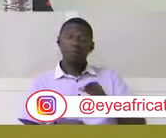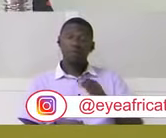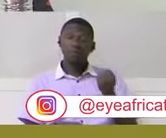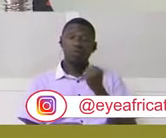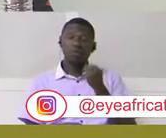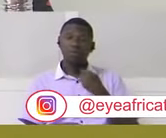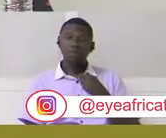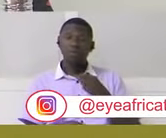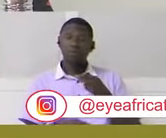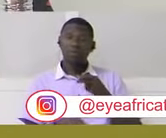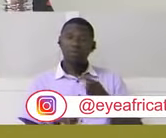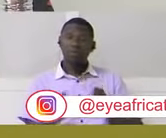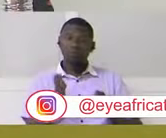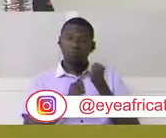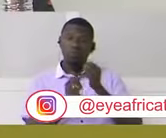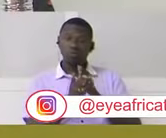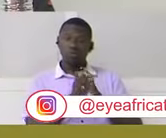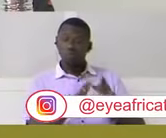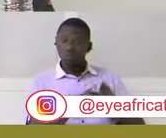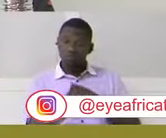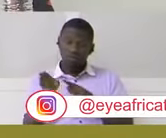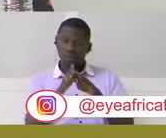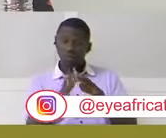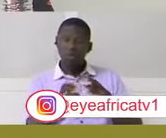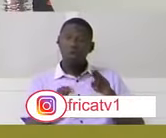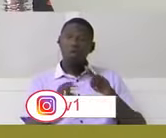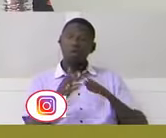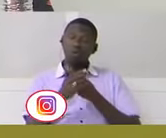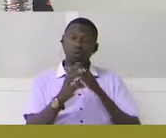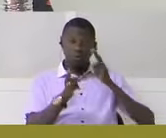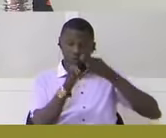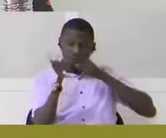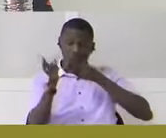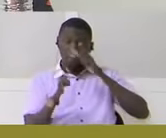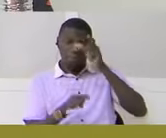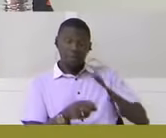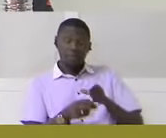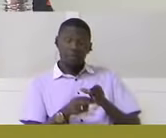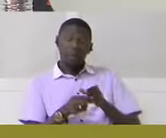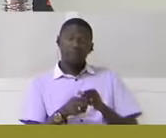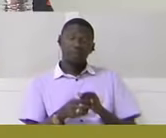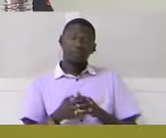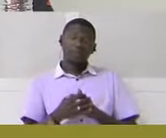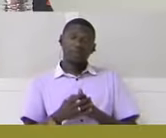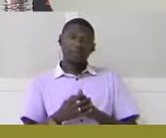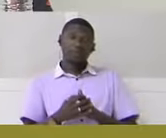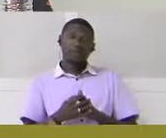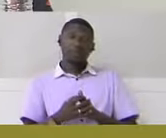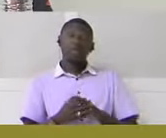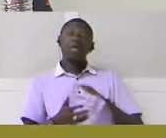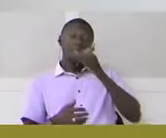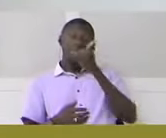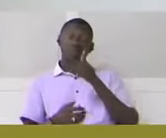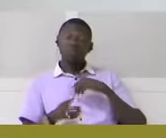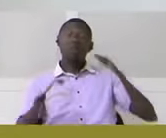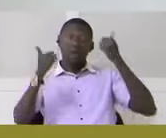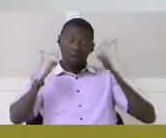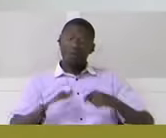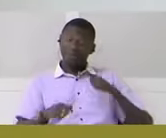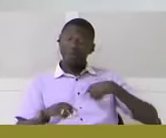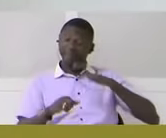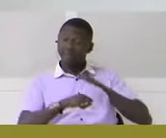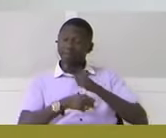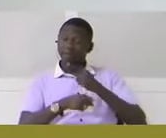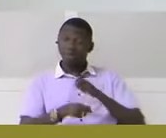the question? Because of convoy moving? That is what exactly was happening in this country. Are you not aware? I am